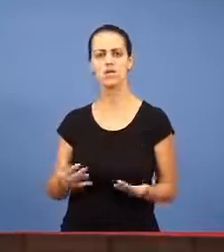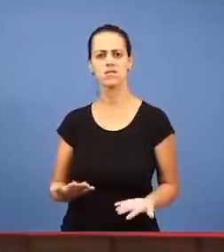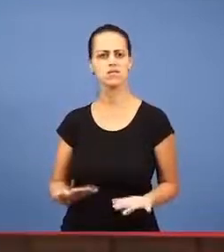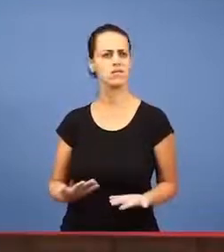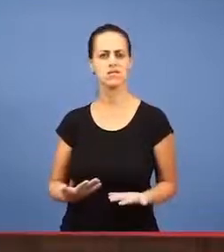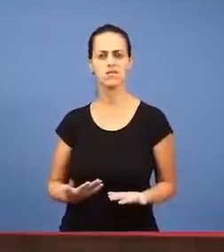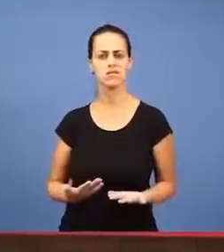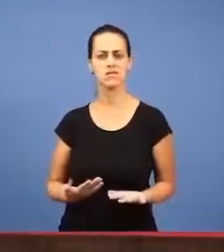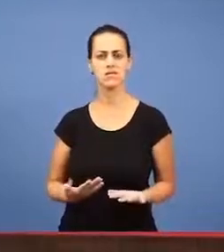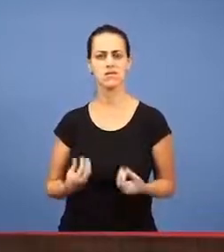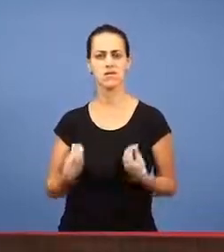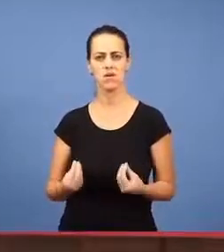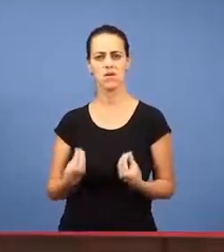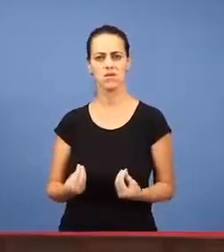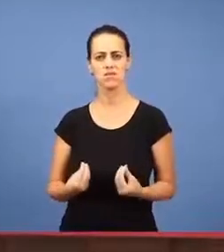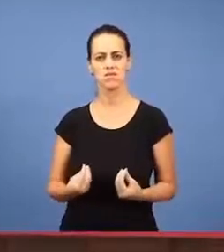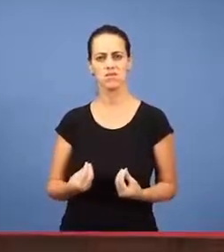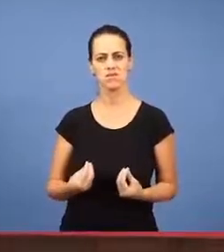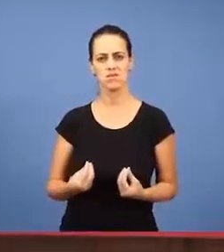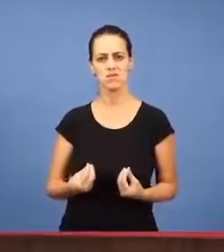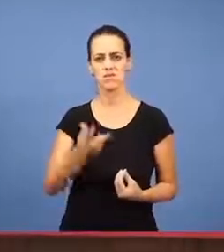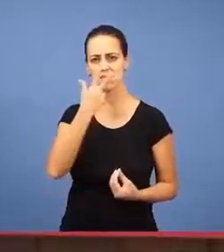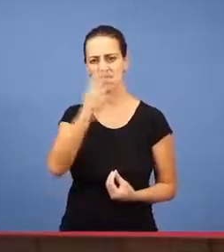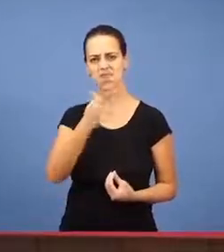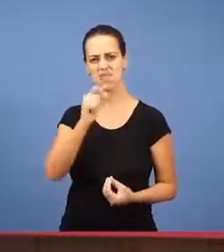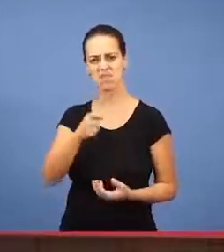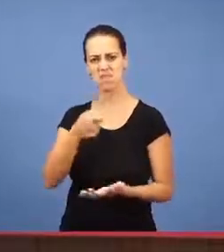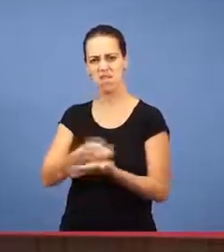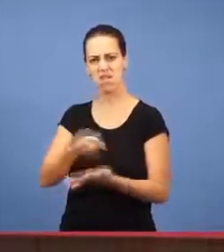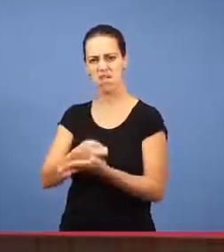You do 99 favors.